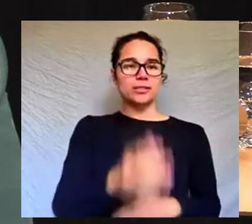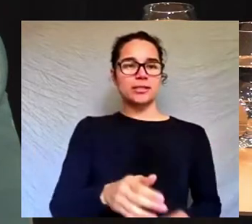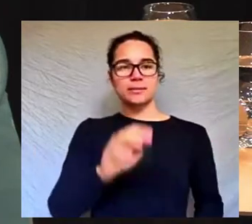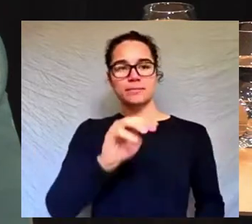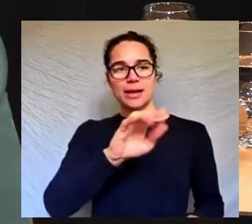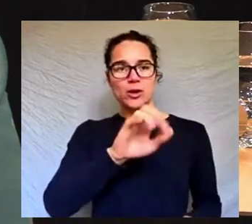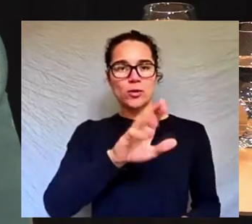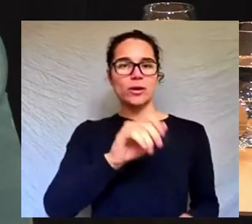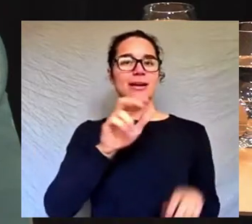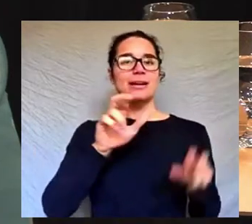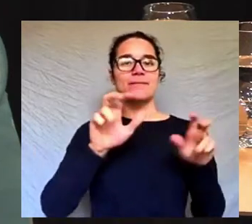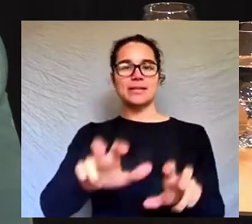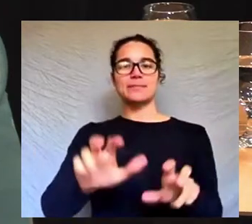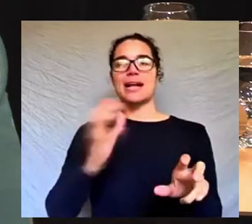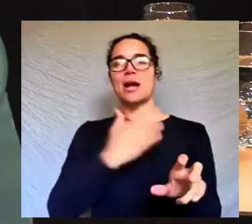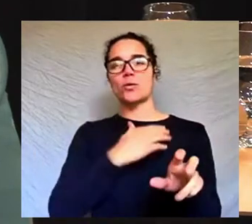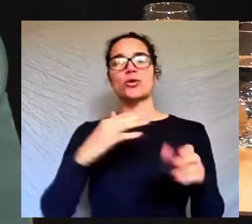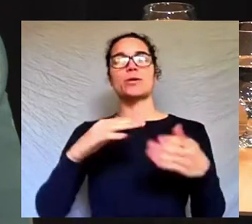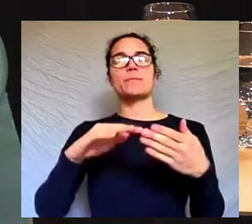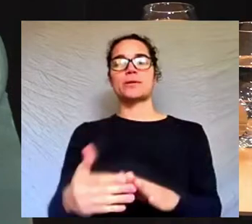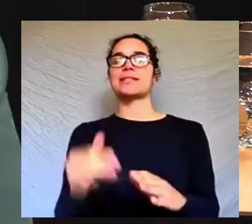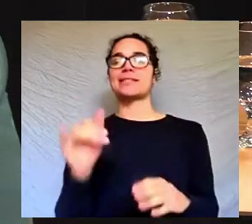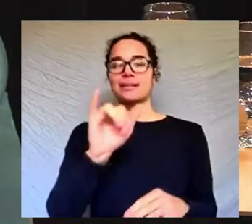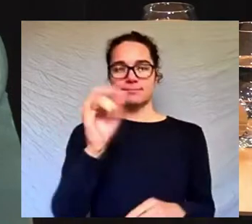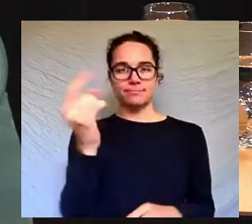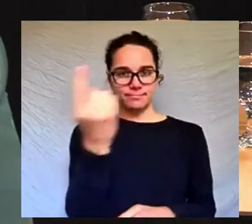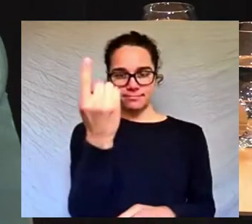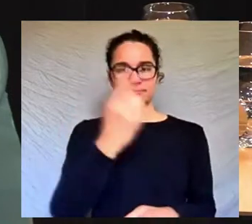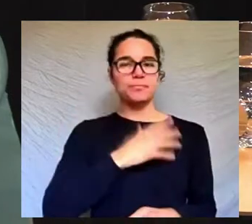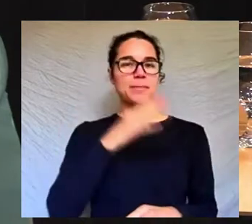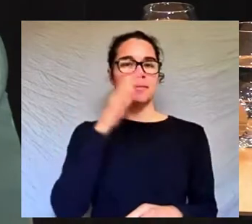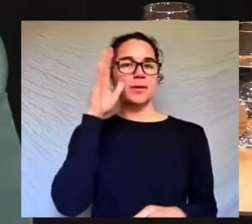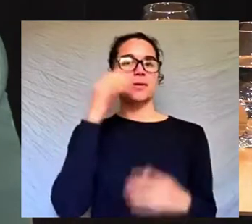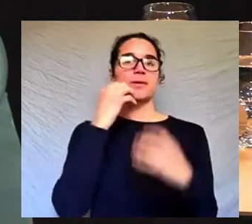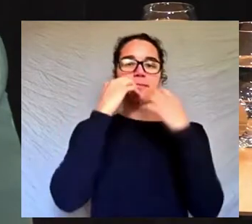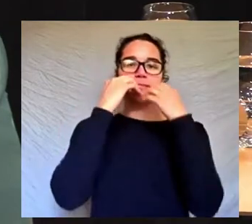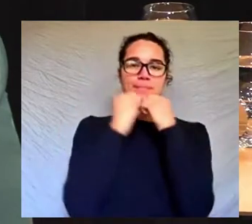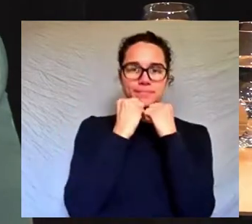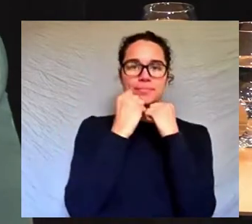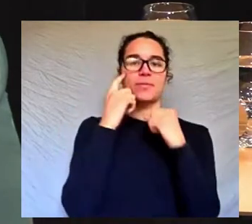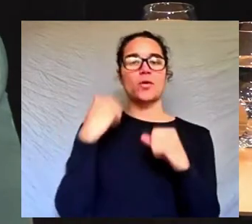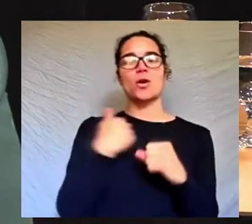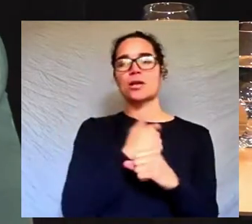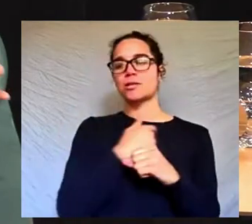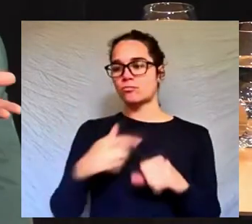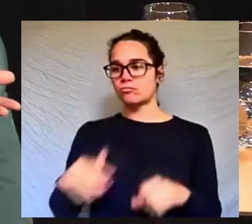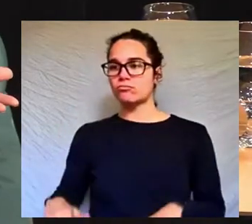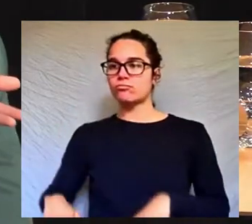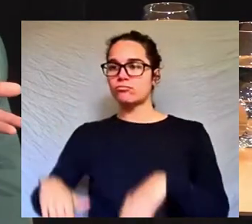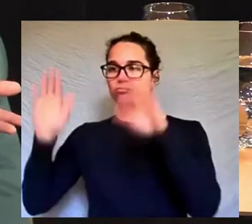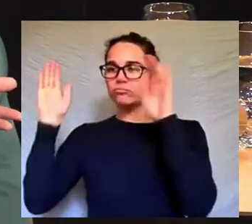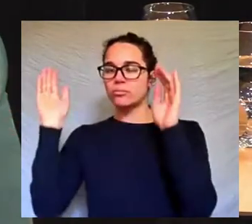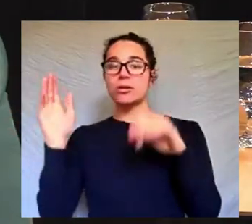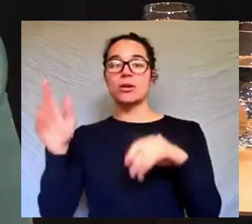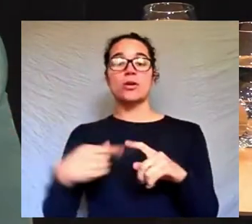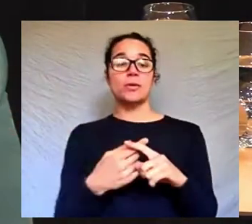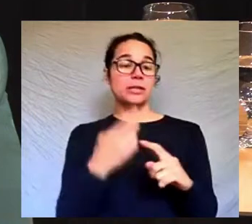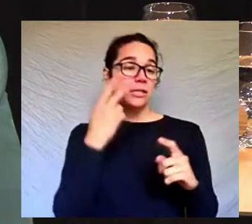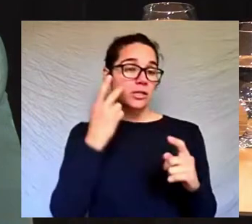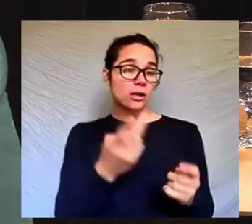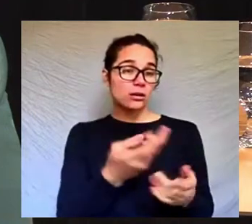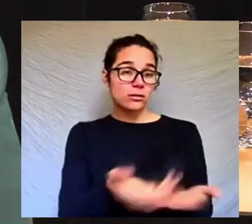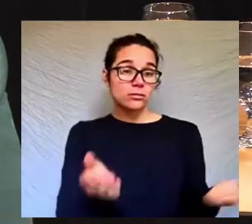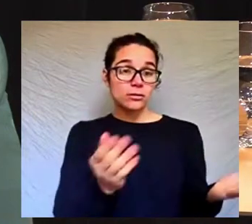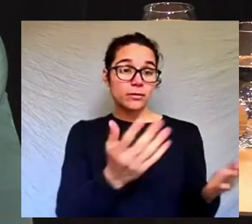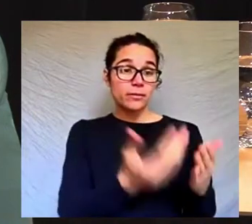something also that was my parents made a big value for us growing up, because when they saw the needs, they filled them. You